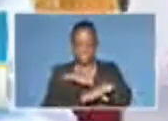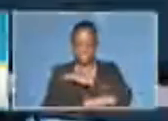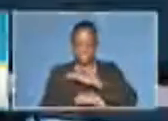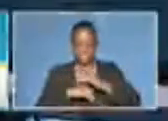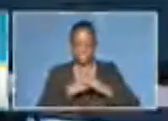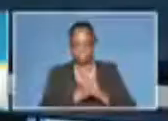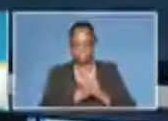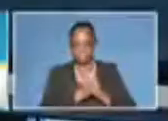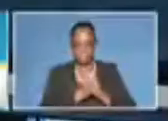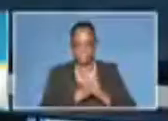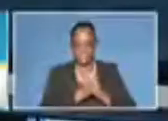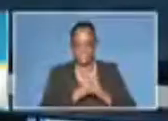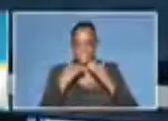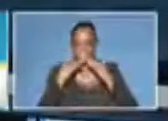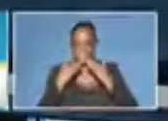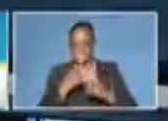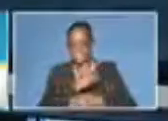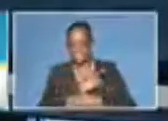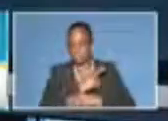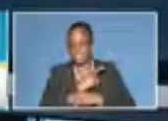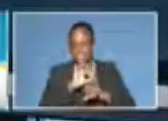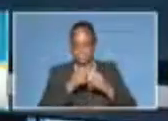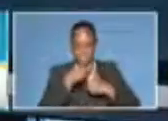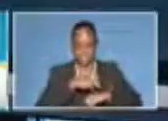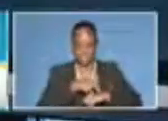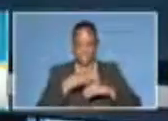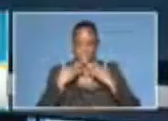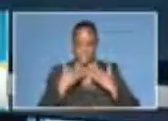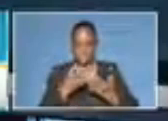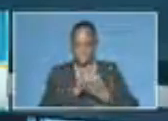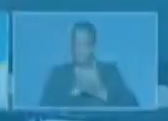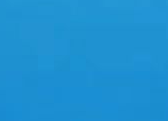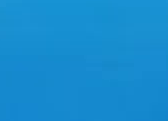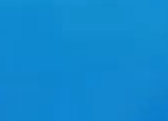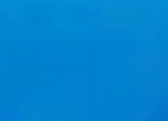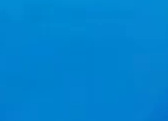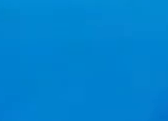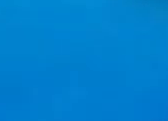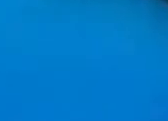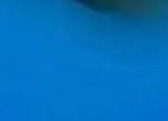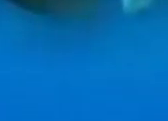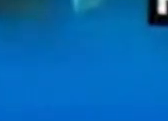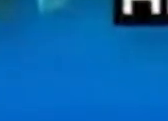Tonight. Thanks, Desmond. As we head to the break, we'd like to thank all our viewers watching us live on